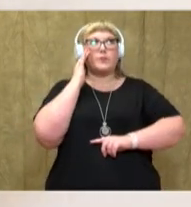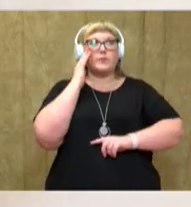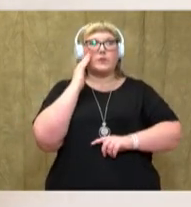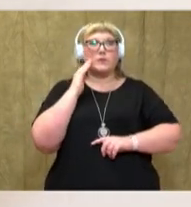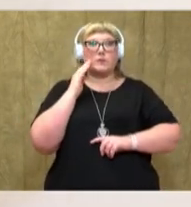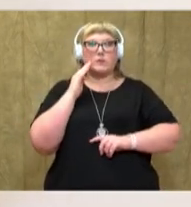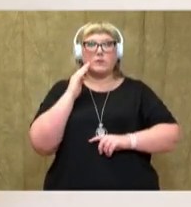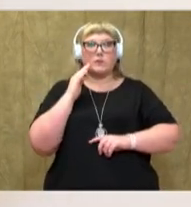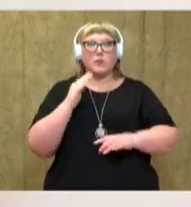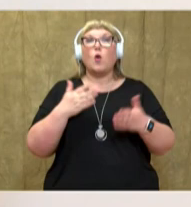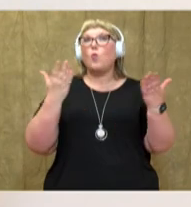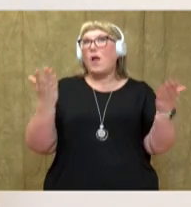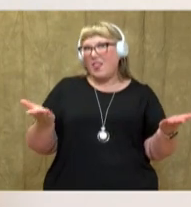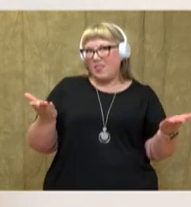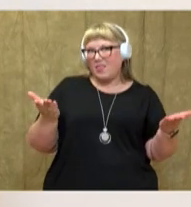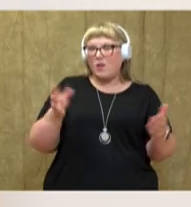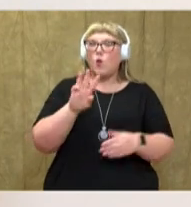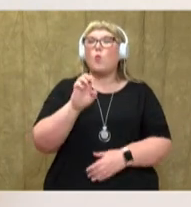well.